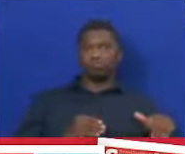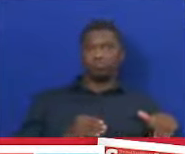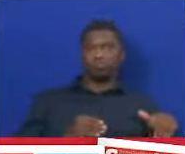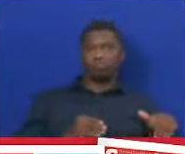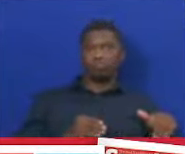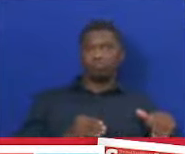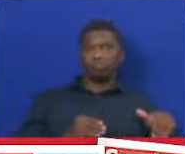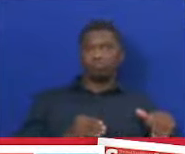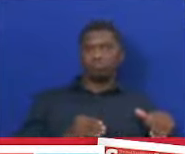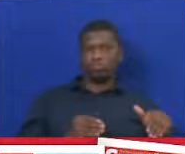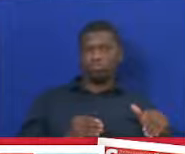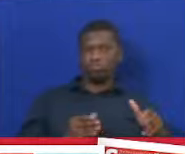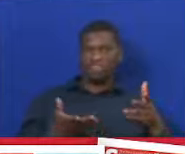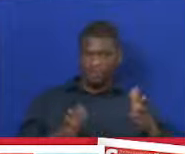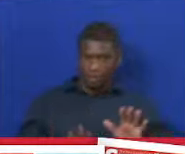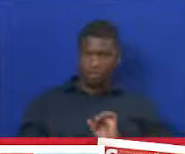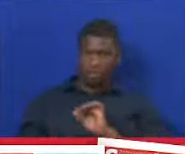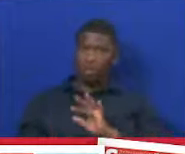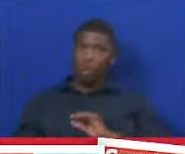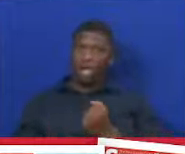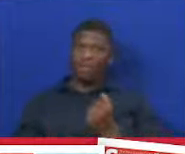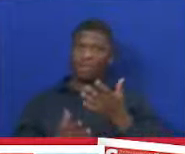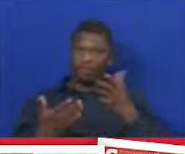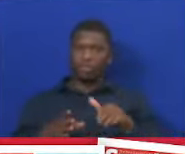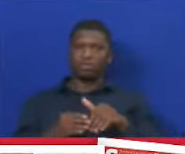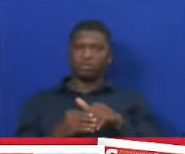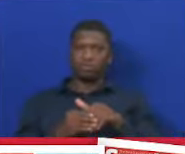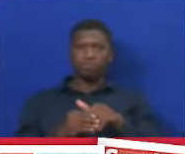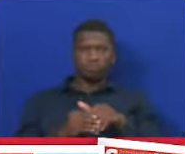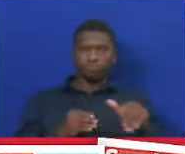she was allowed to go outside.